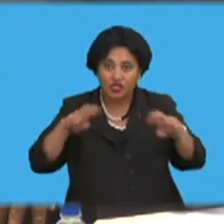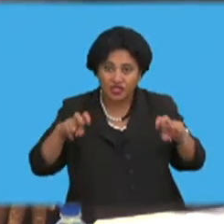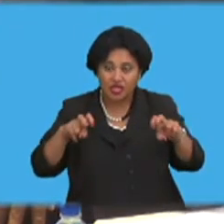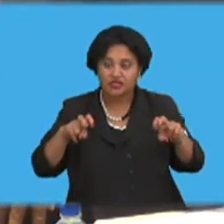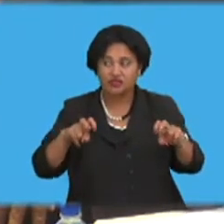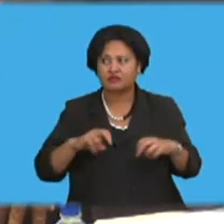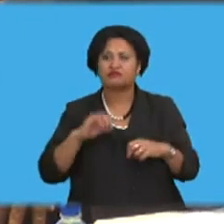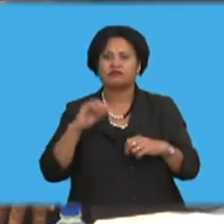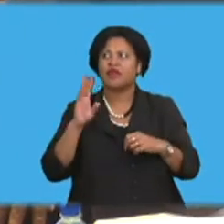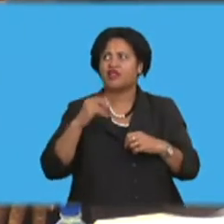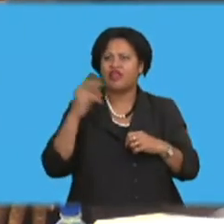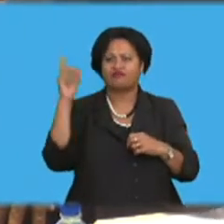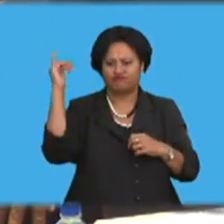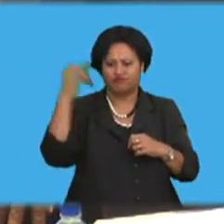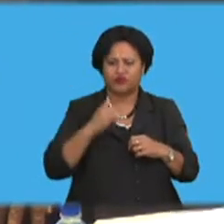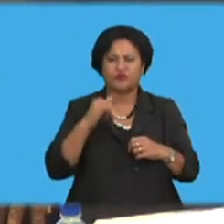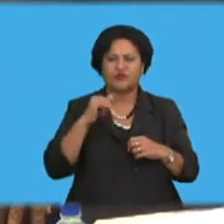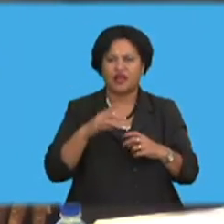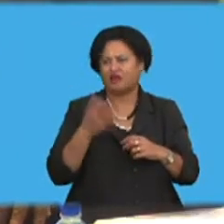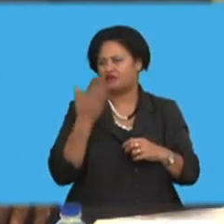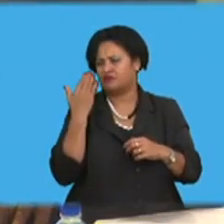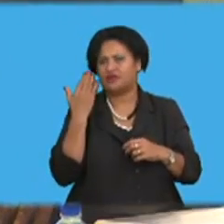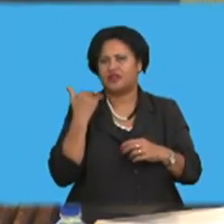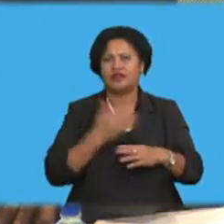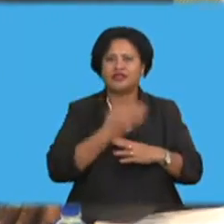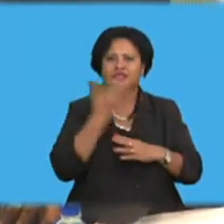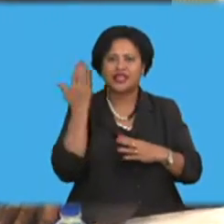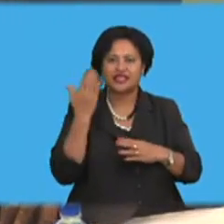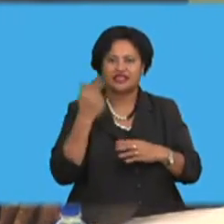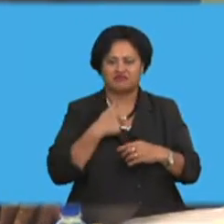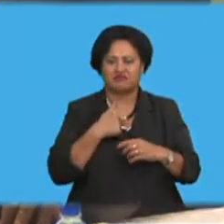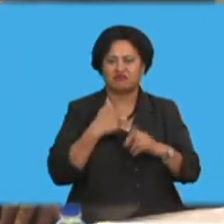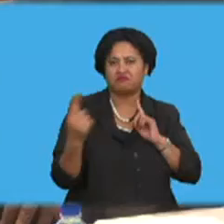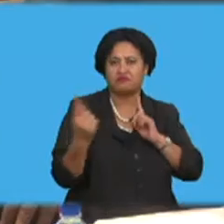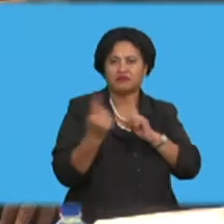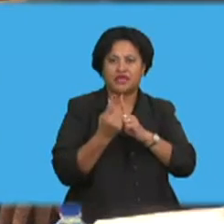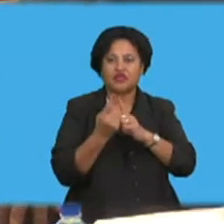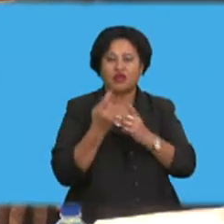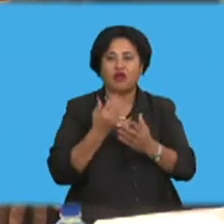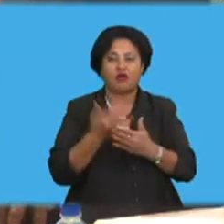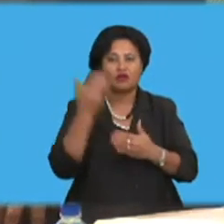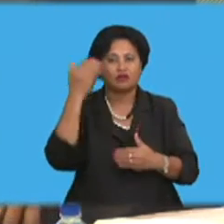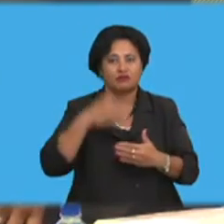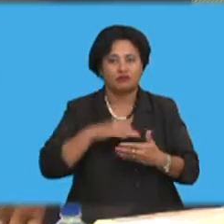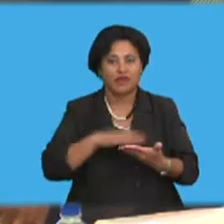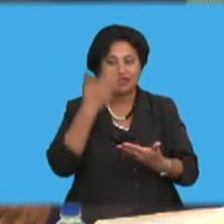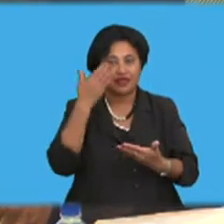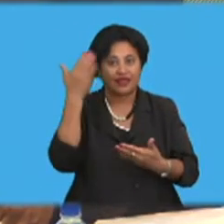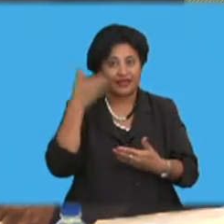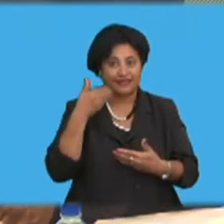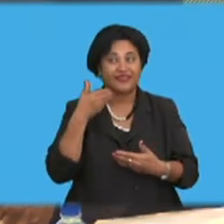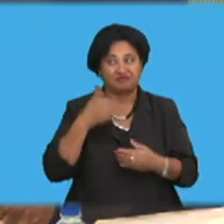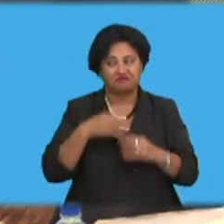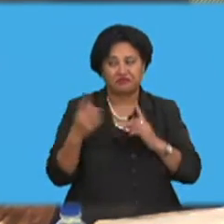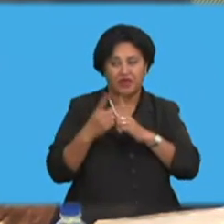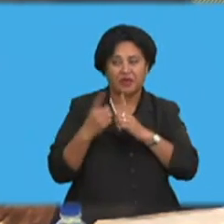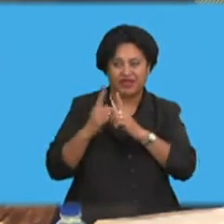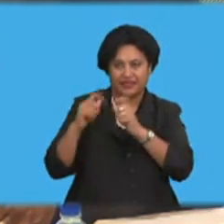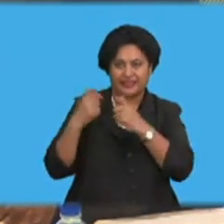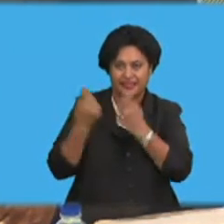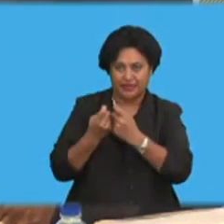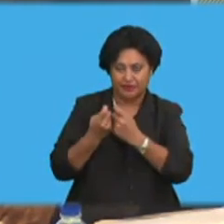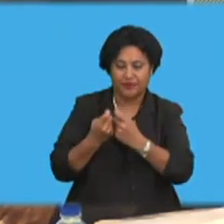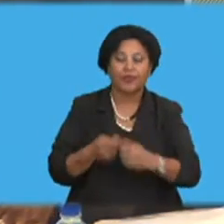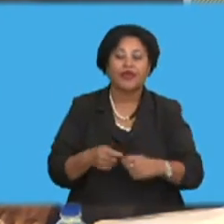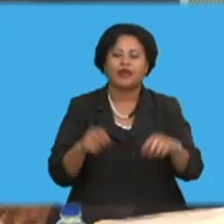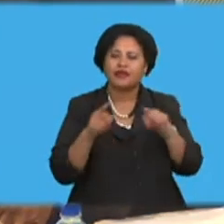country in the last few days, Madam Speaker. I met them on Monday evening, and there are few